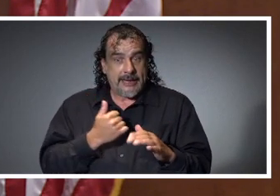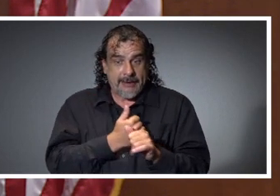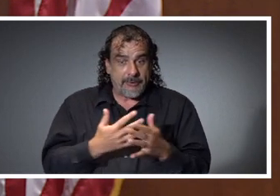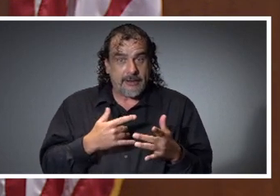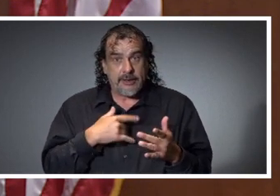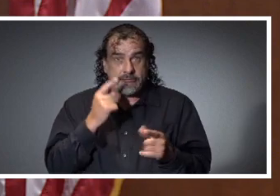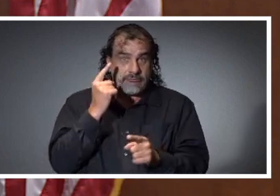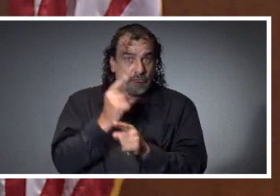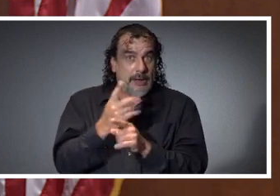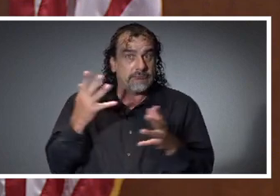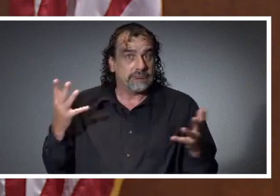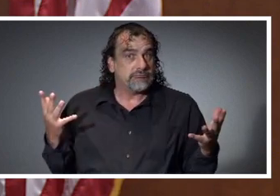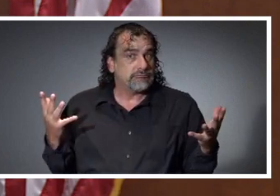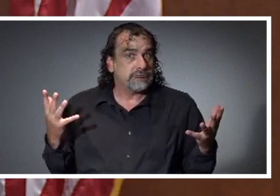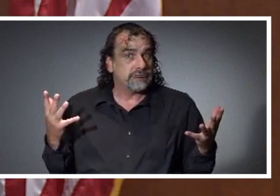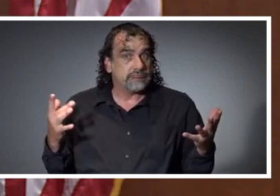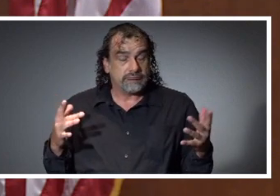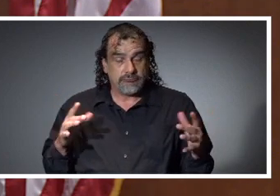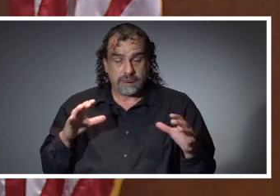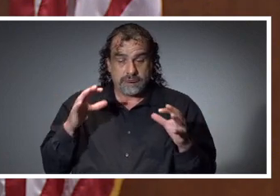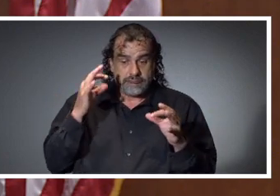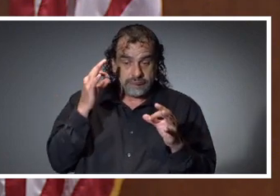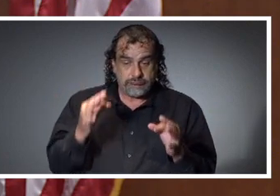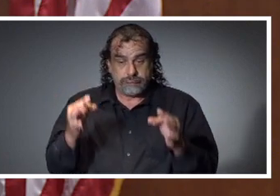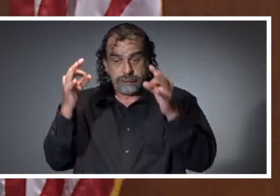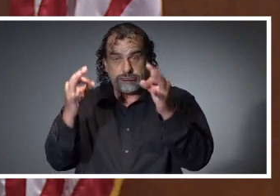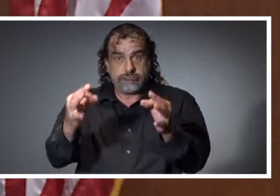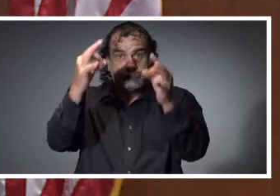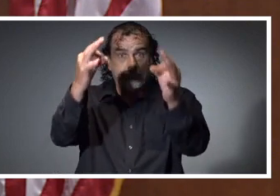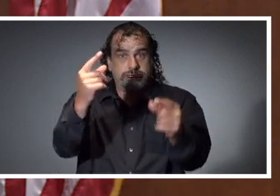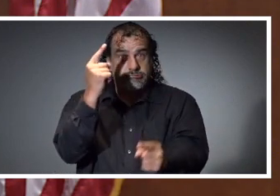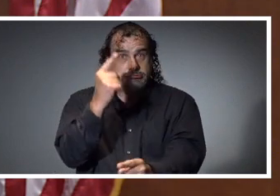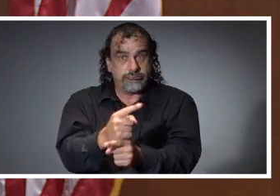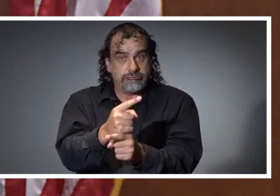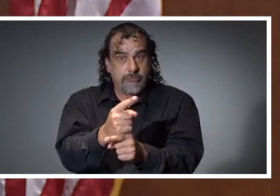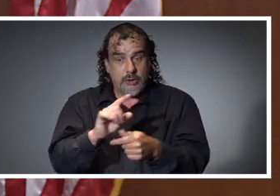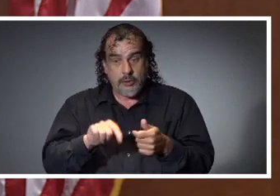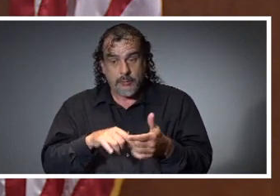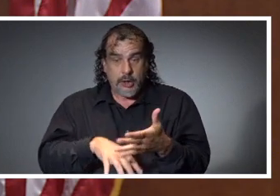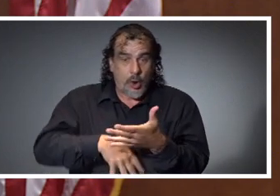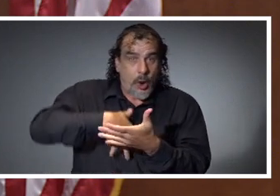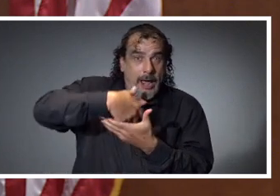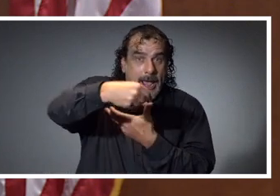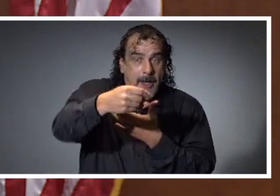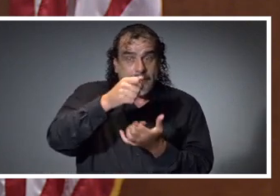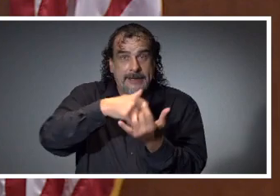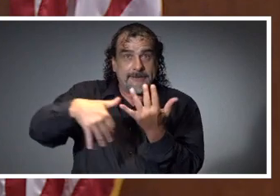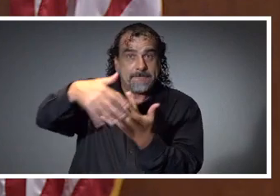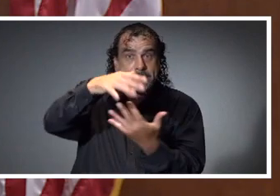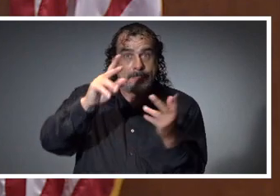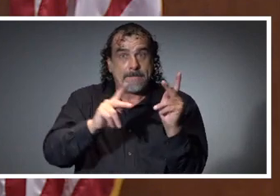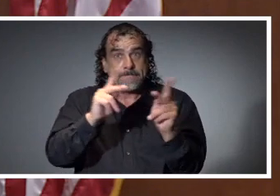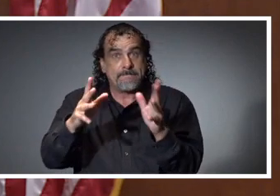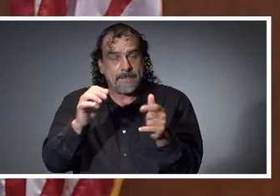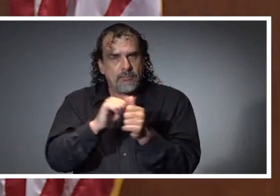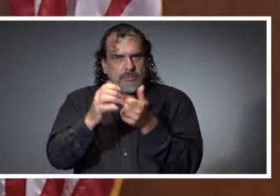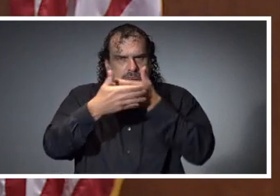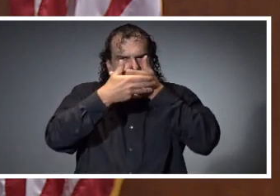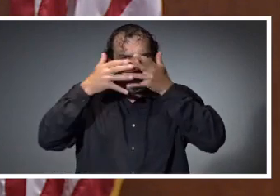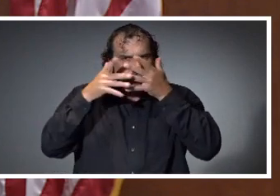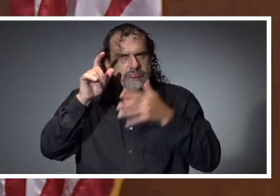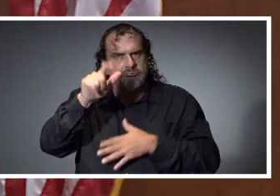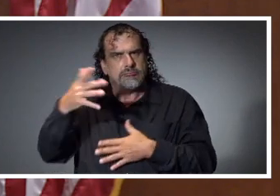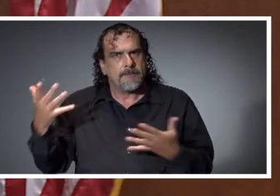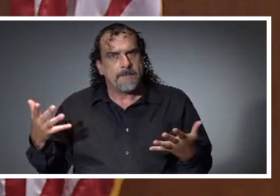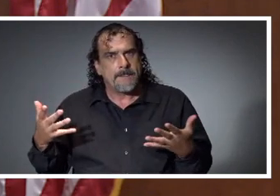We must continue to make good decisions. When we go into public, we need to wear a mask. We need to make sure